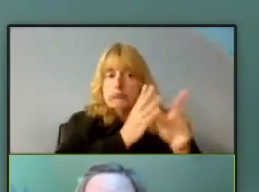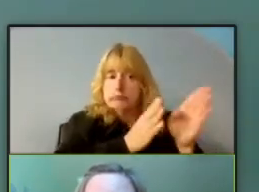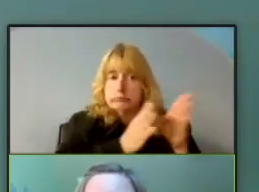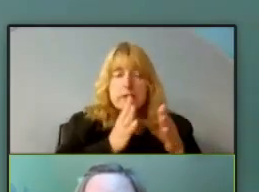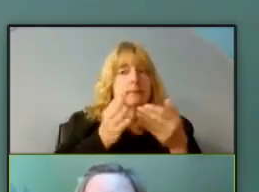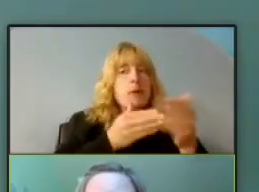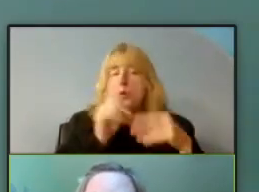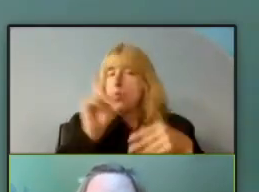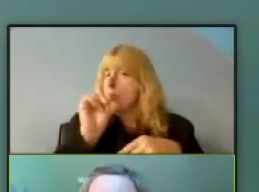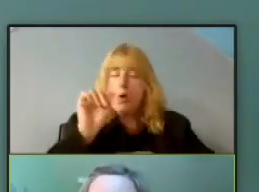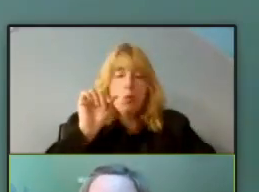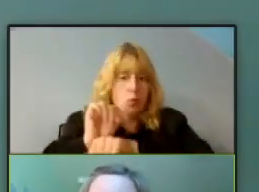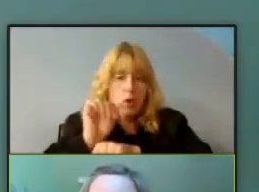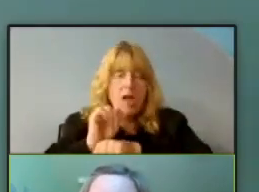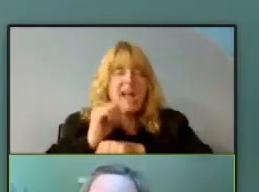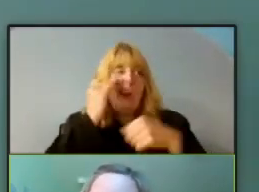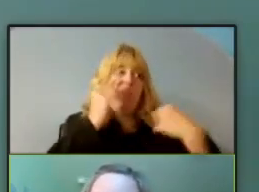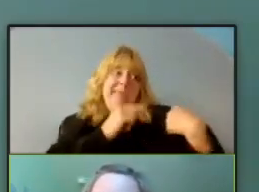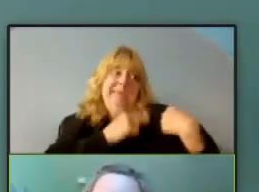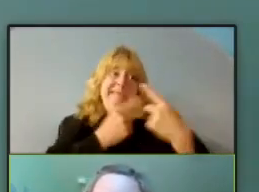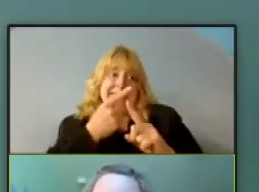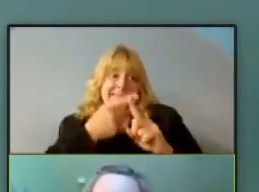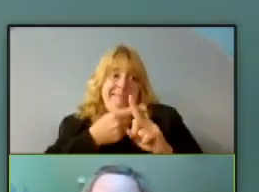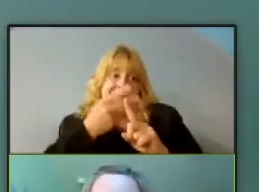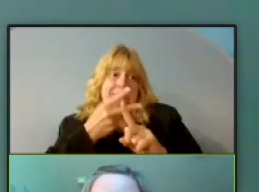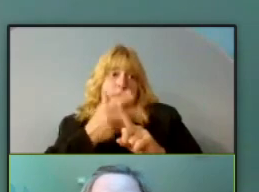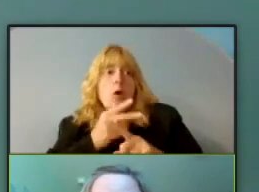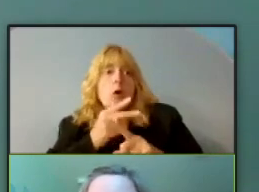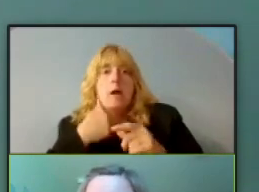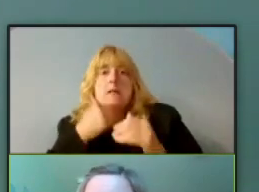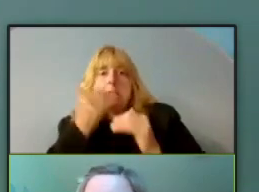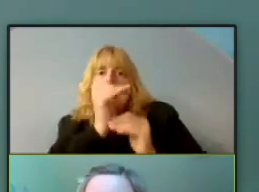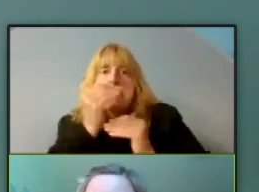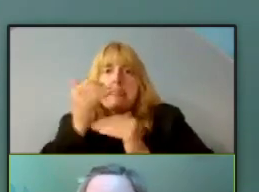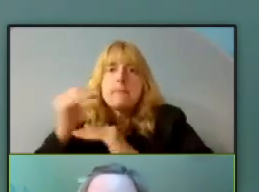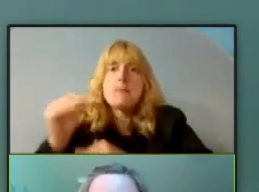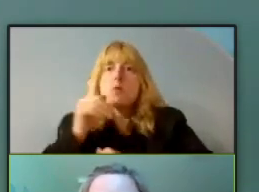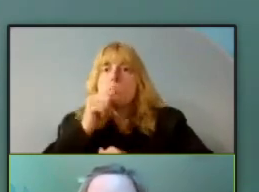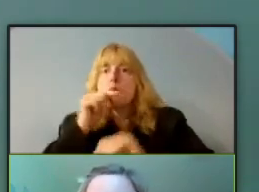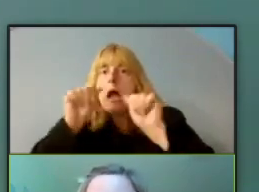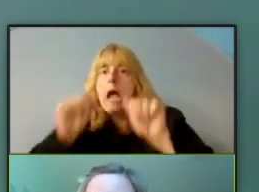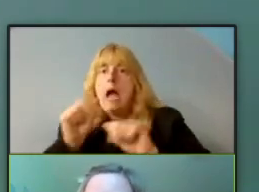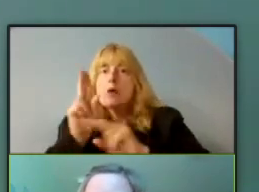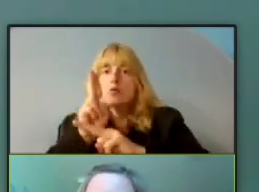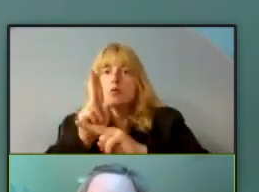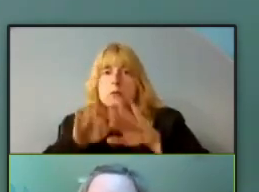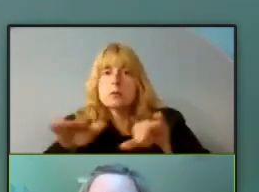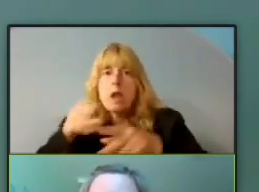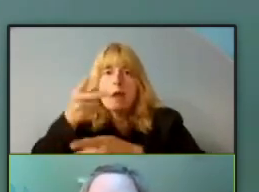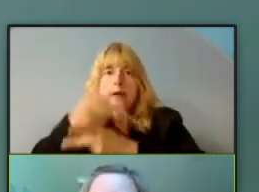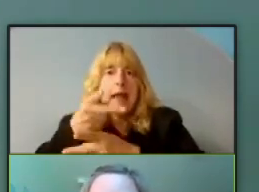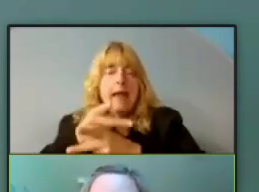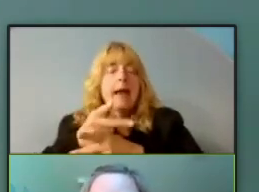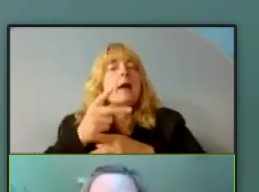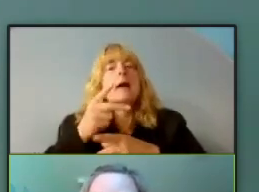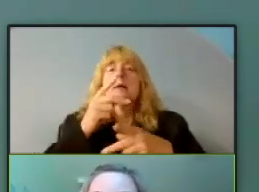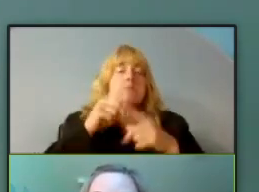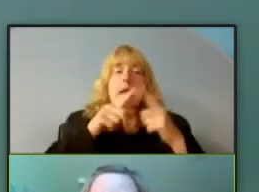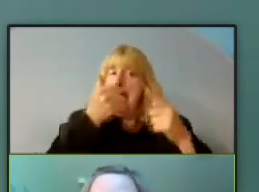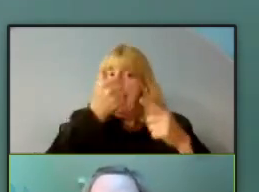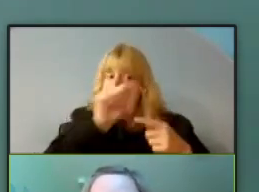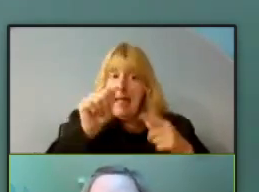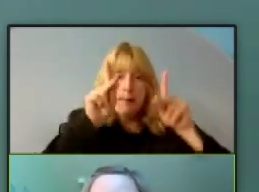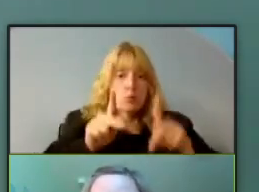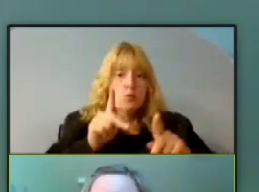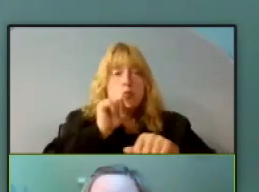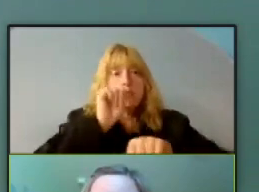been limitations on who can use childcare and when, but now any individual who's working, going to school, you're able